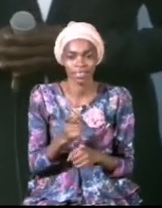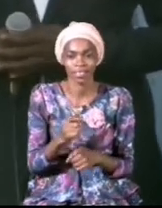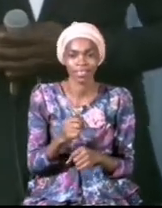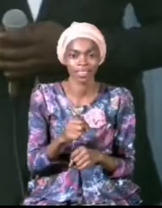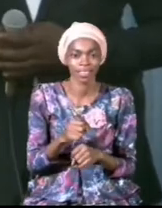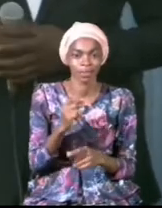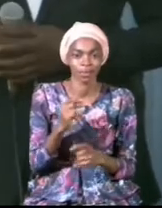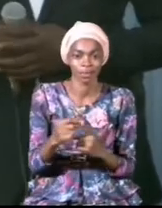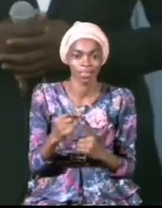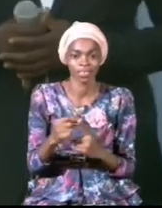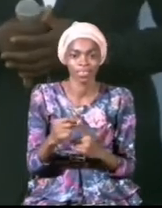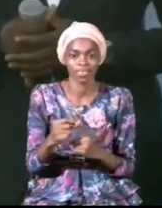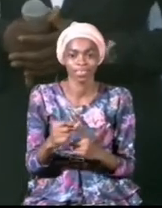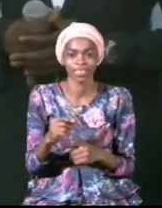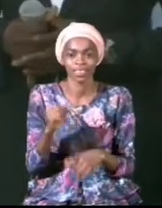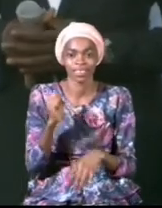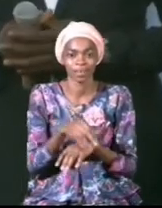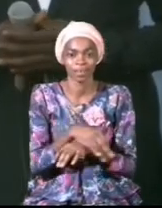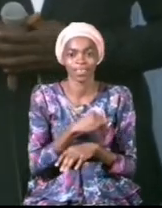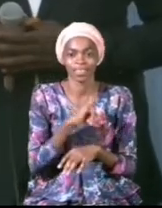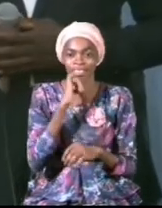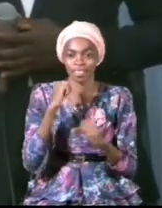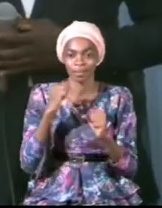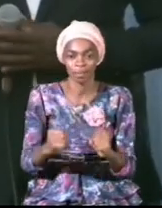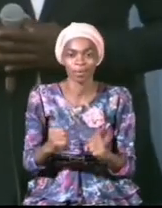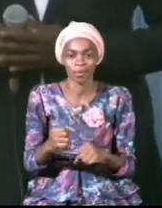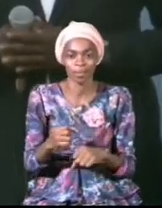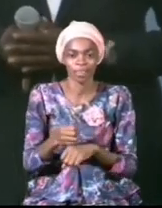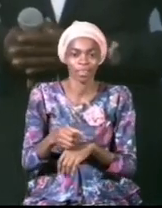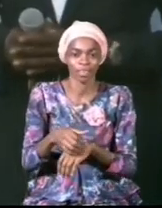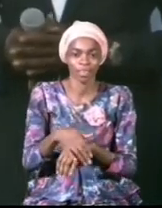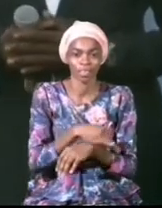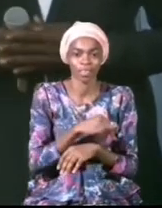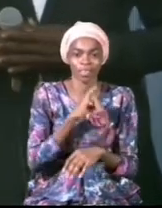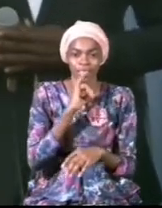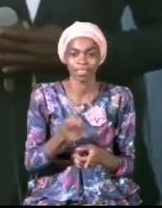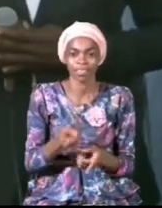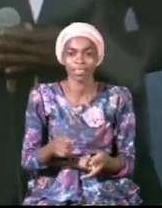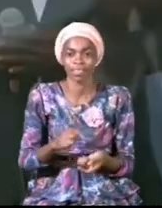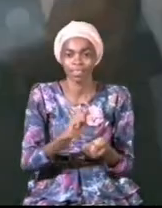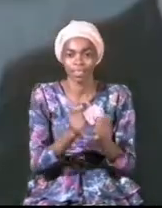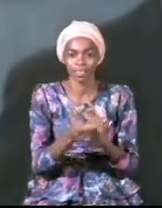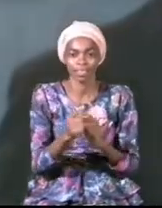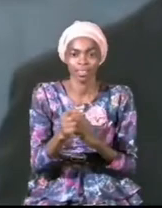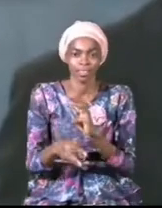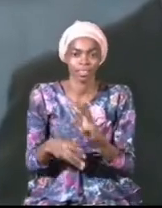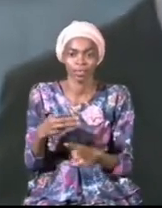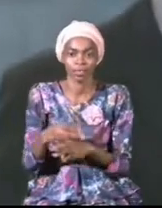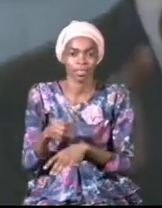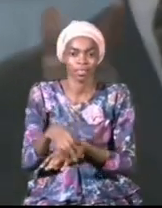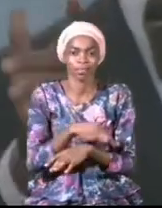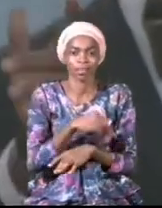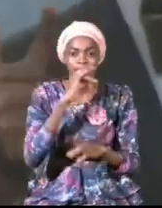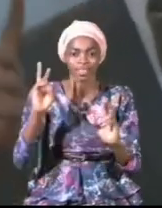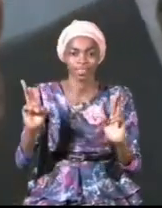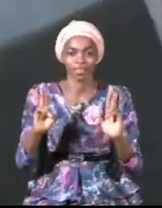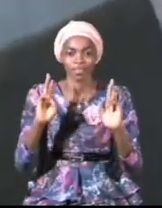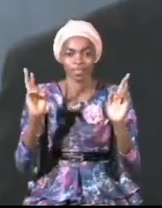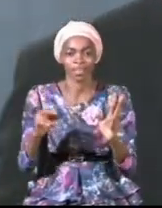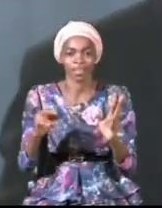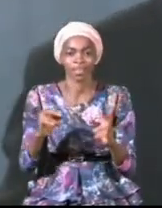power. Impact is not just a word, impact is revival. Impact is not just a